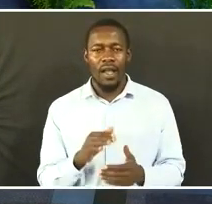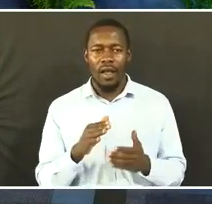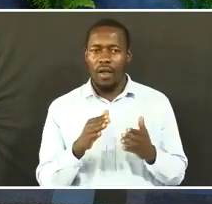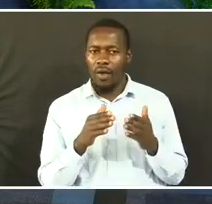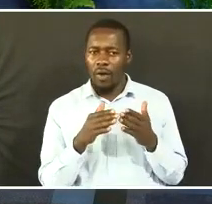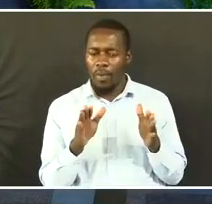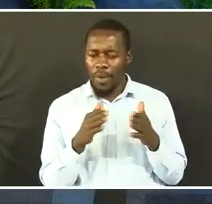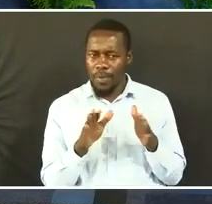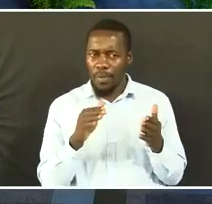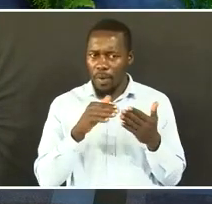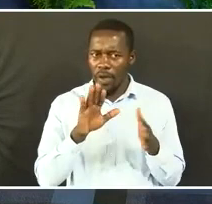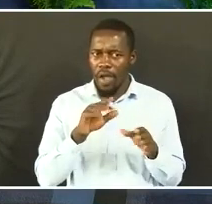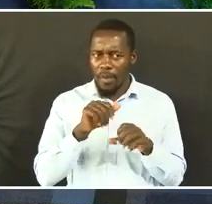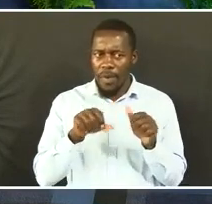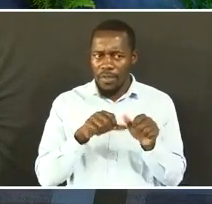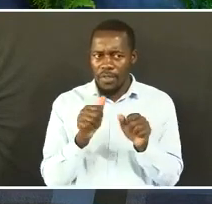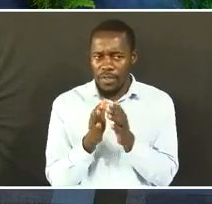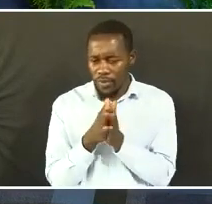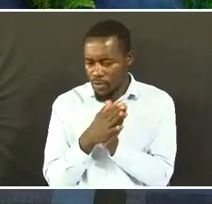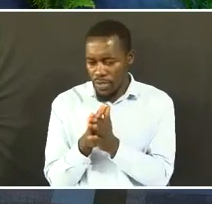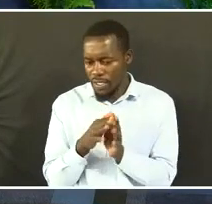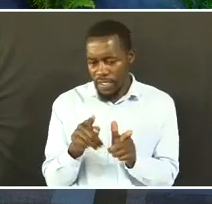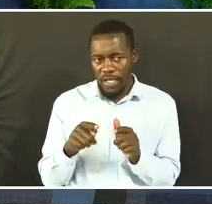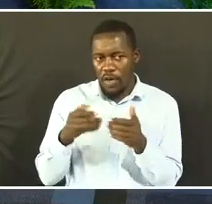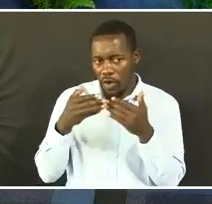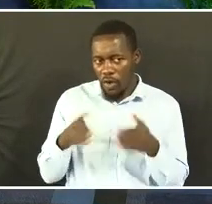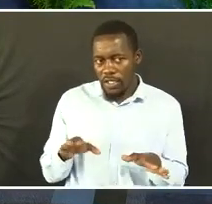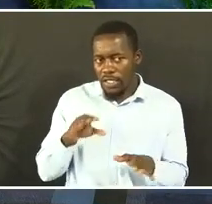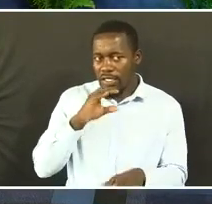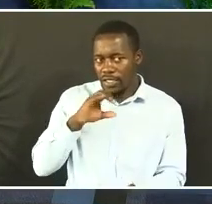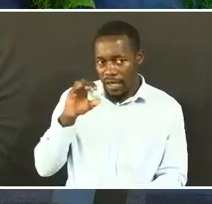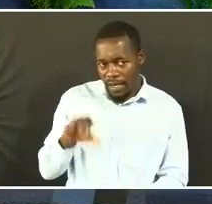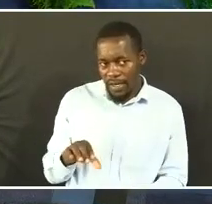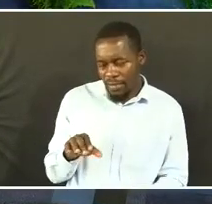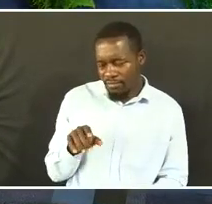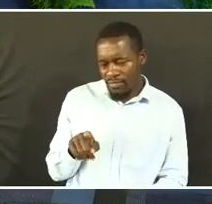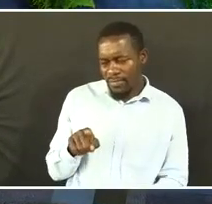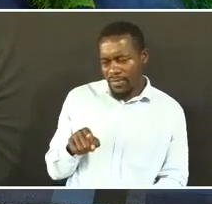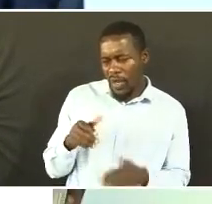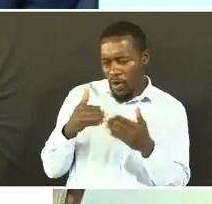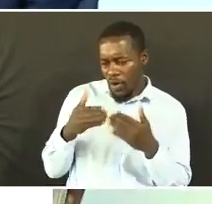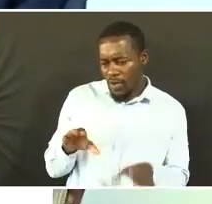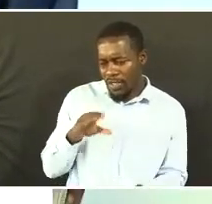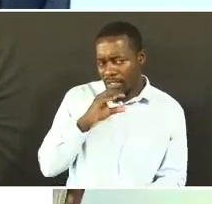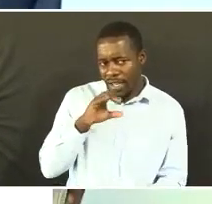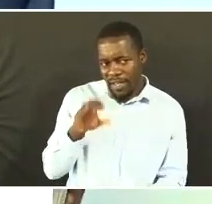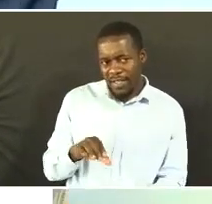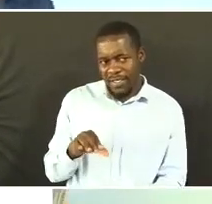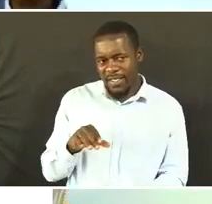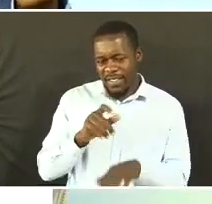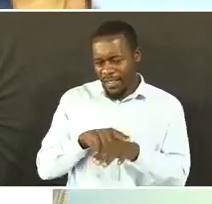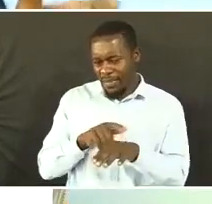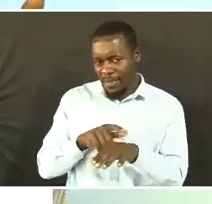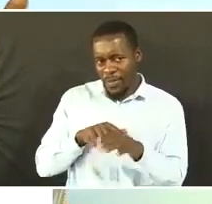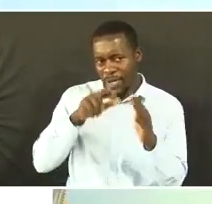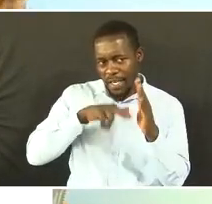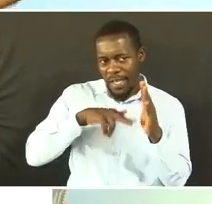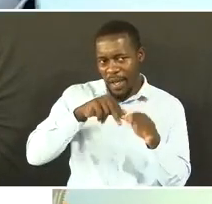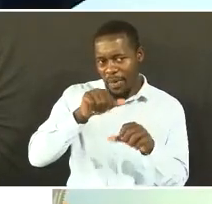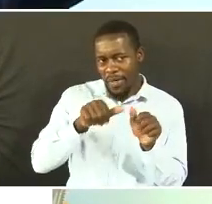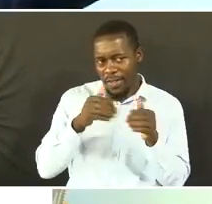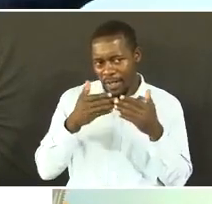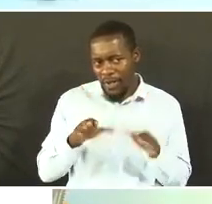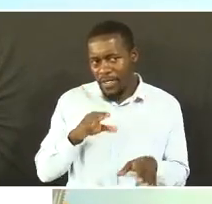of the prodigal son, who sympathetically is always an easy villain. The prodigal son, he